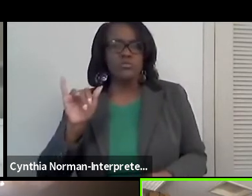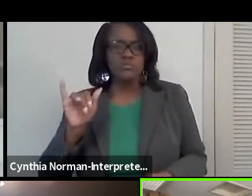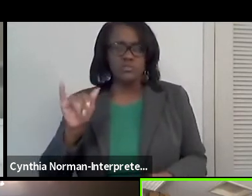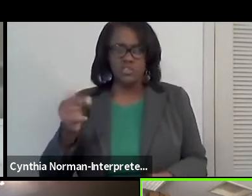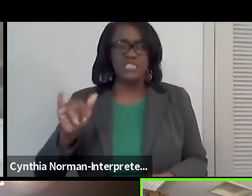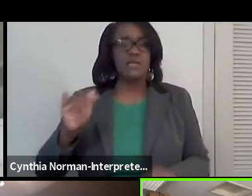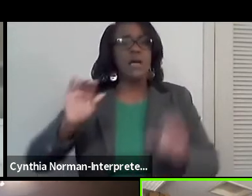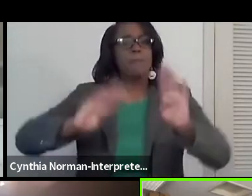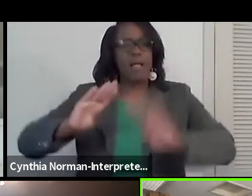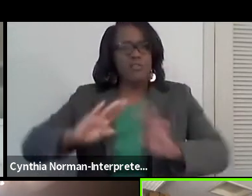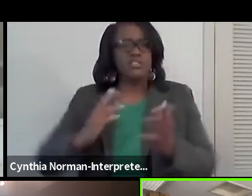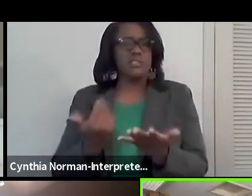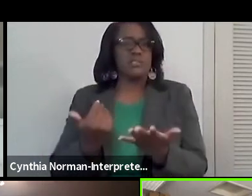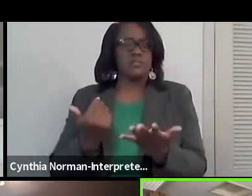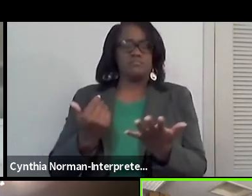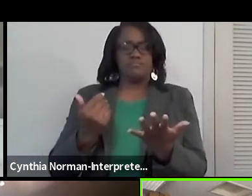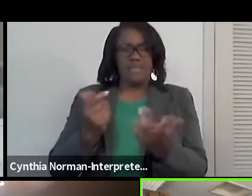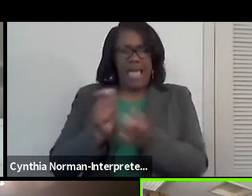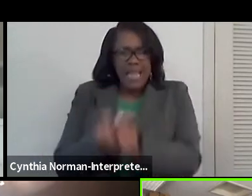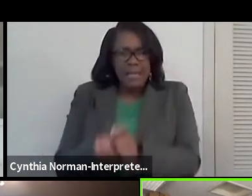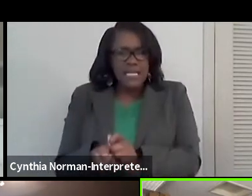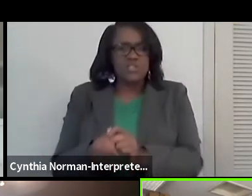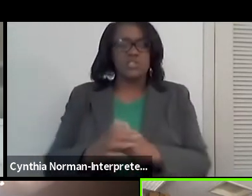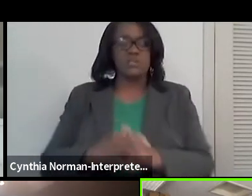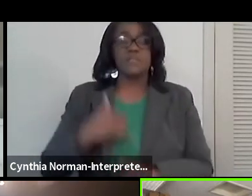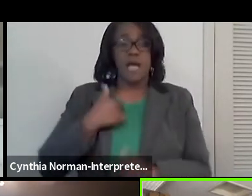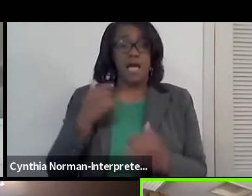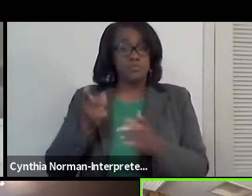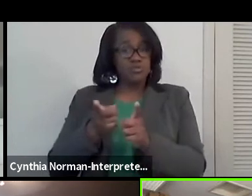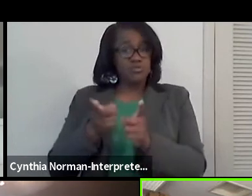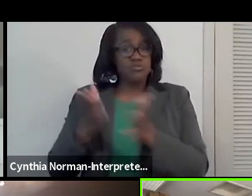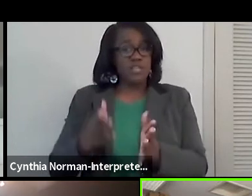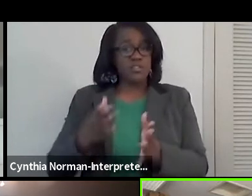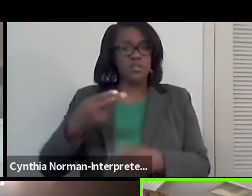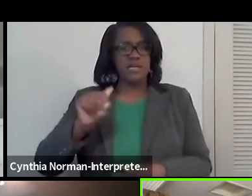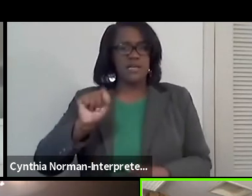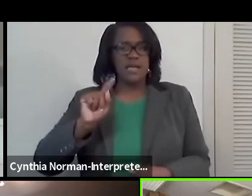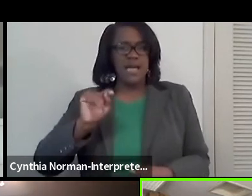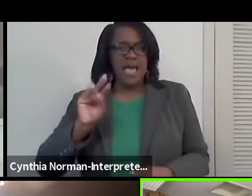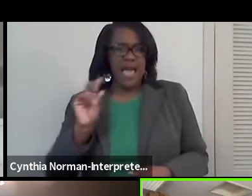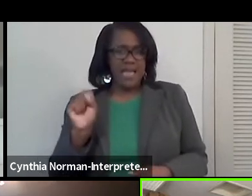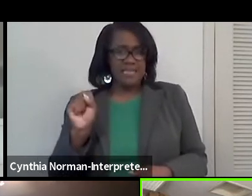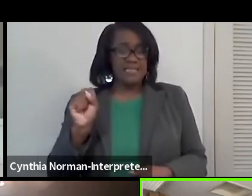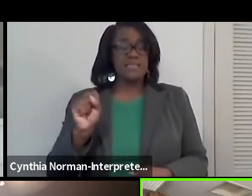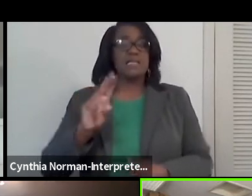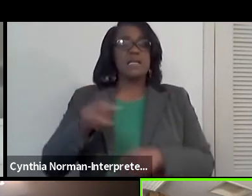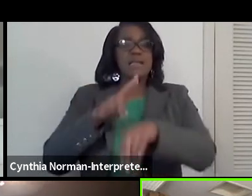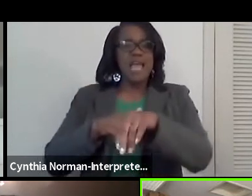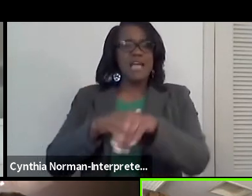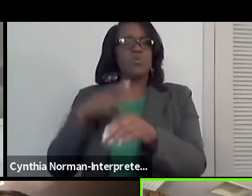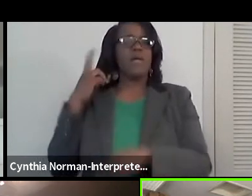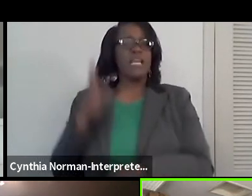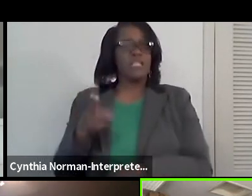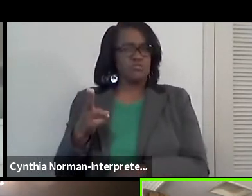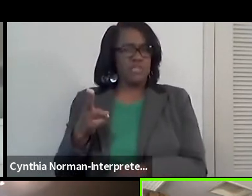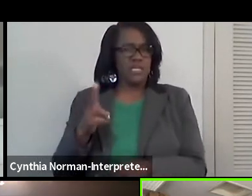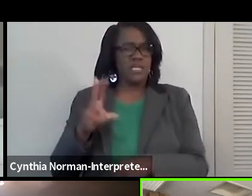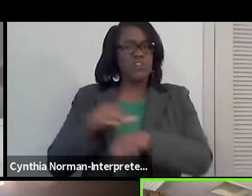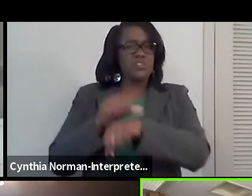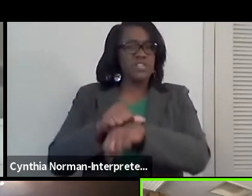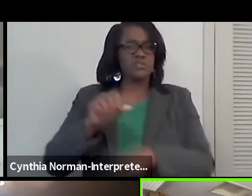adaptation. So I am currently the director of the Hastings Natural History Reservation, which is a biological field station of the University